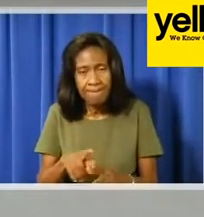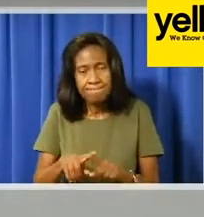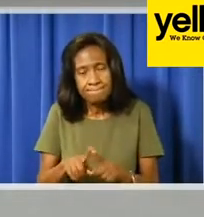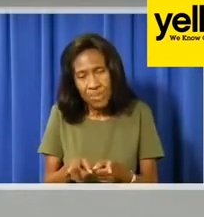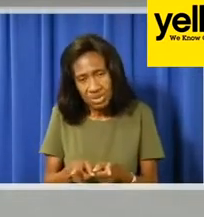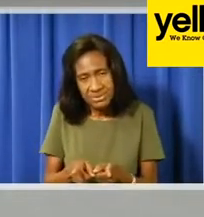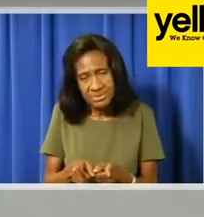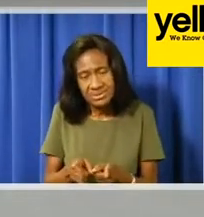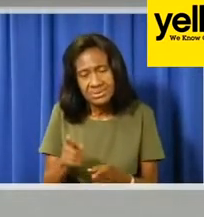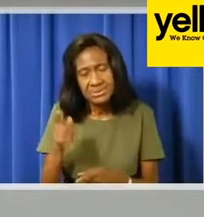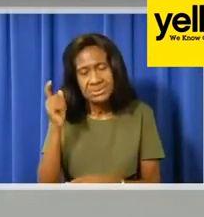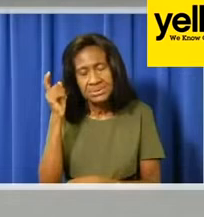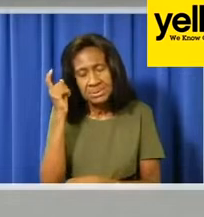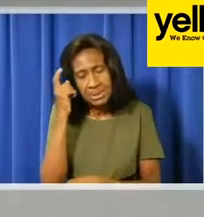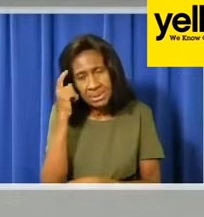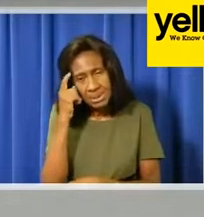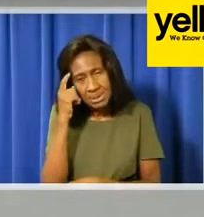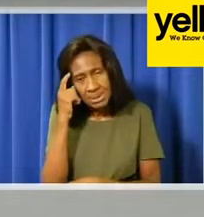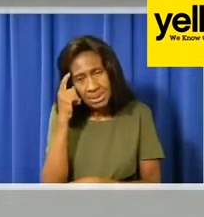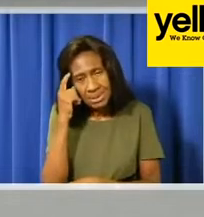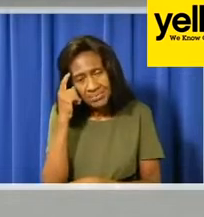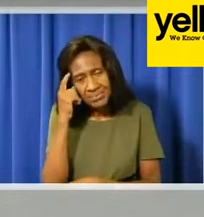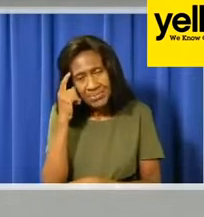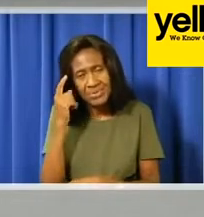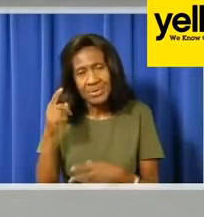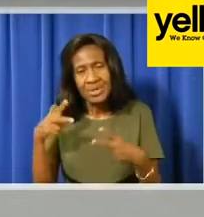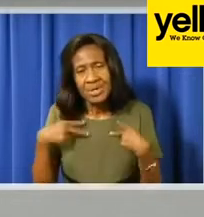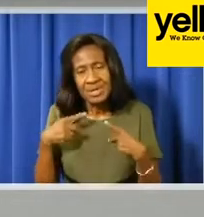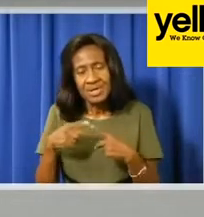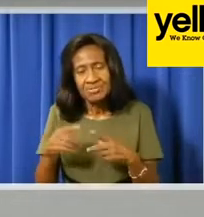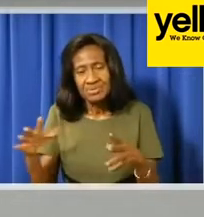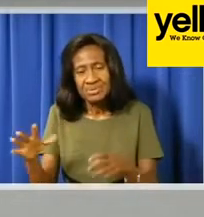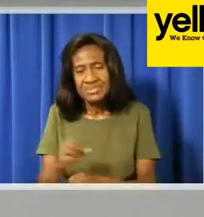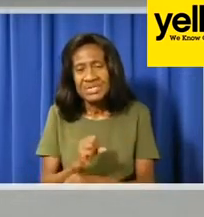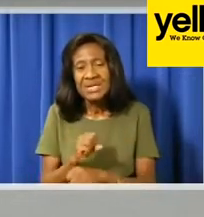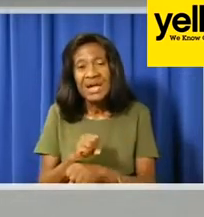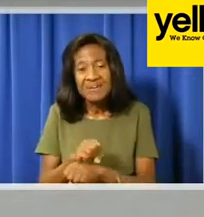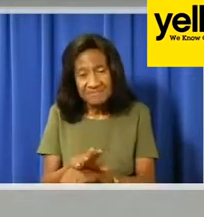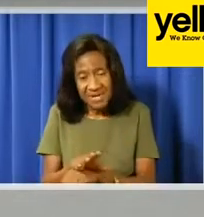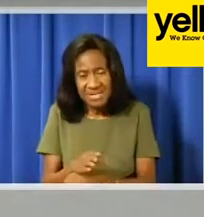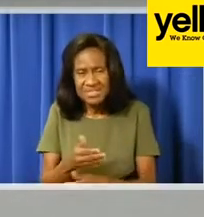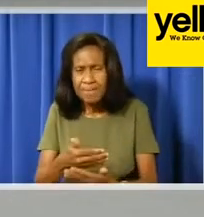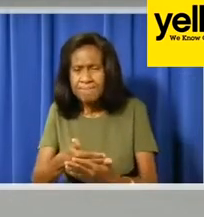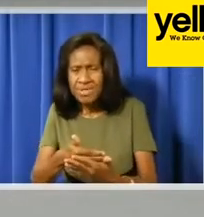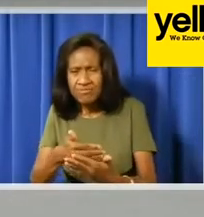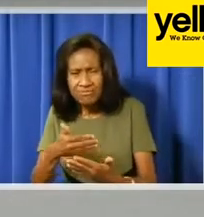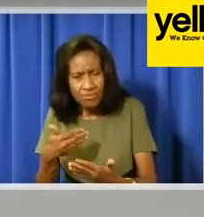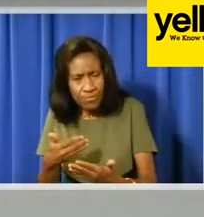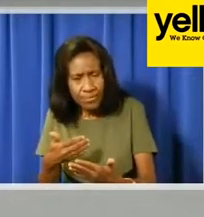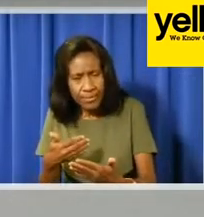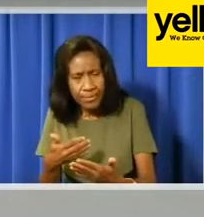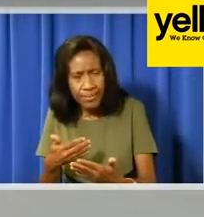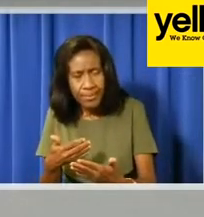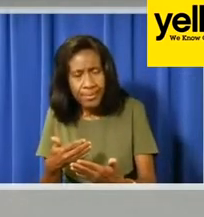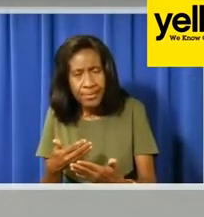I think we would have to take advice before we even considered anything like that, and we'd have to be clear